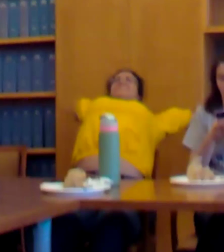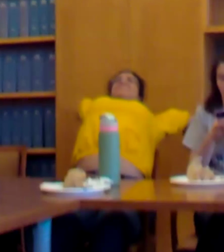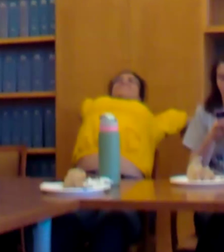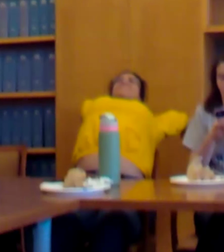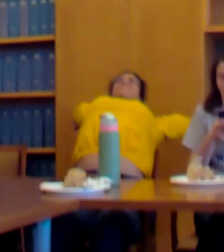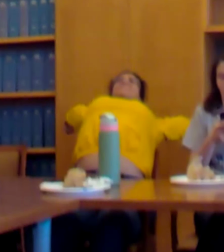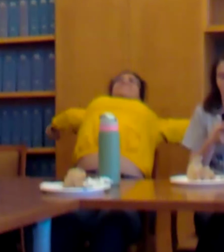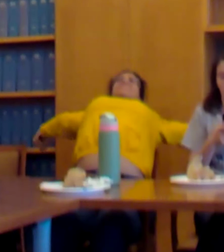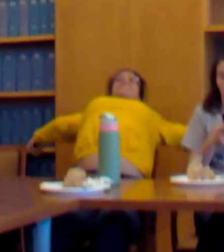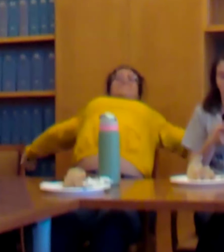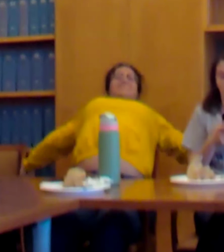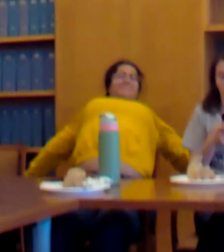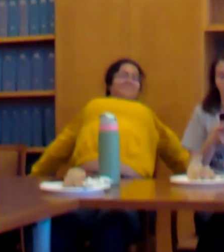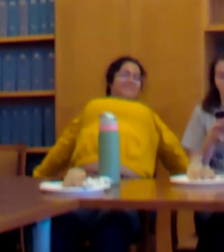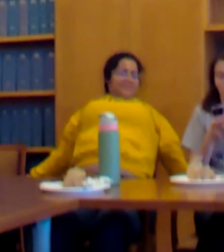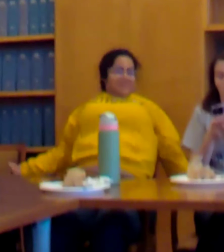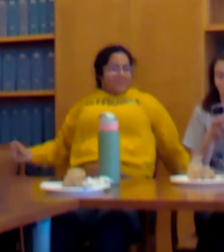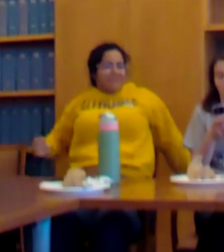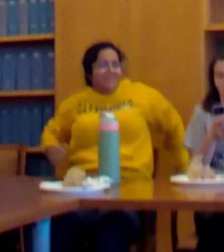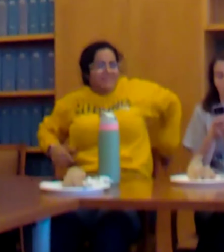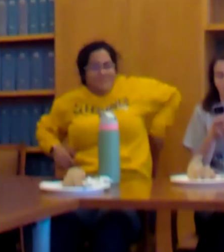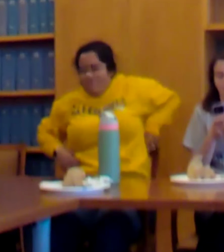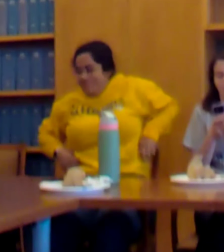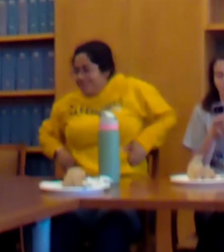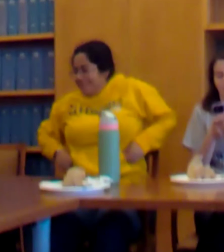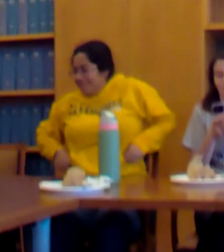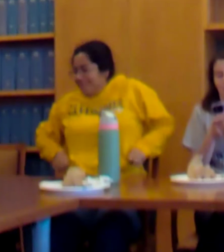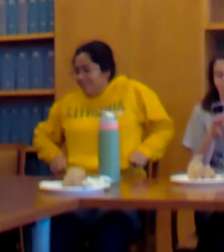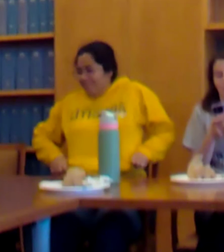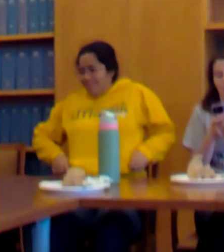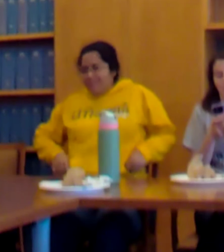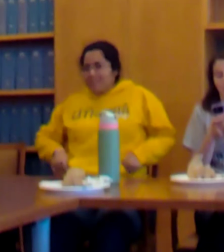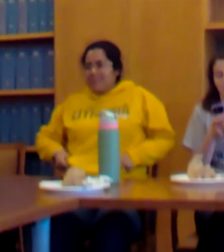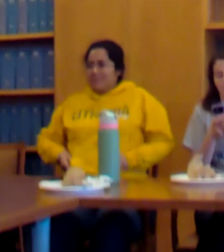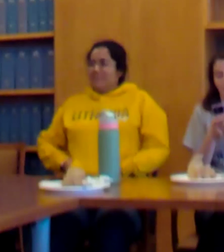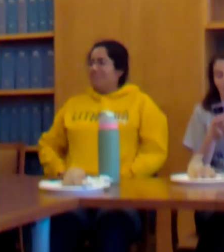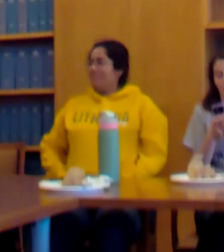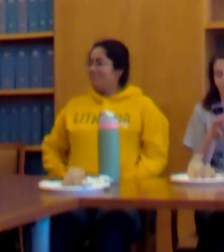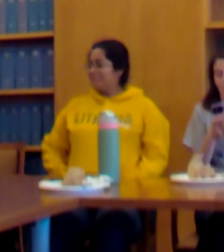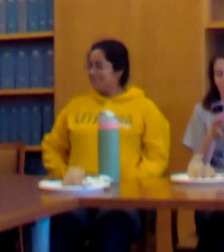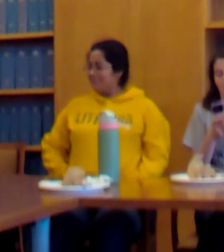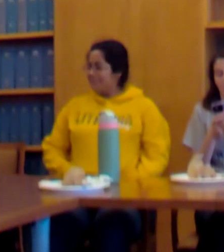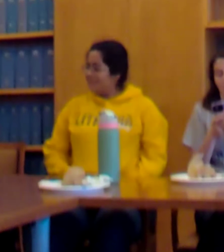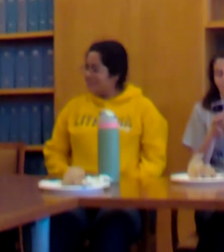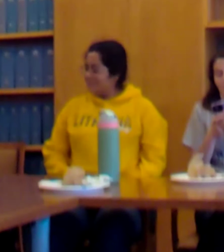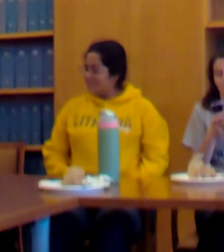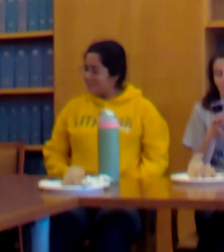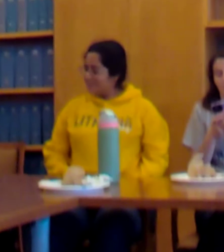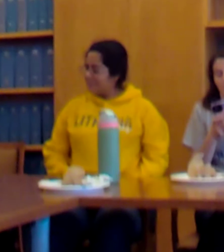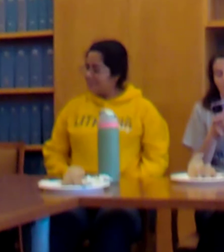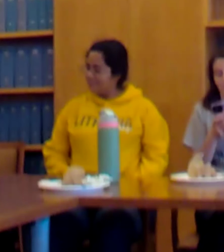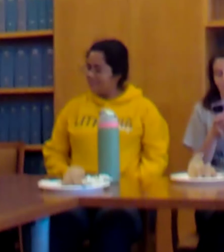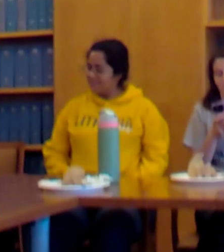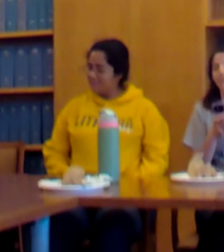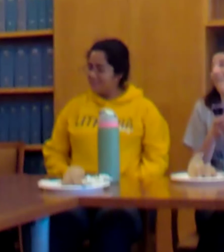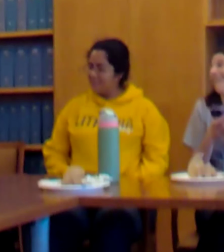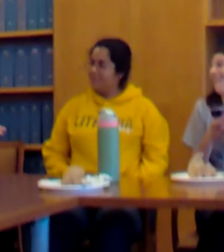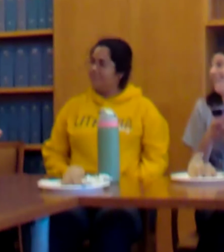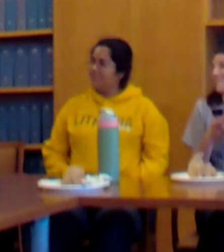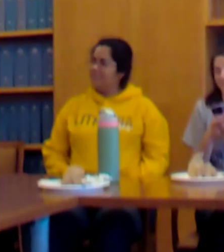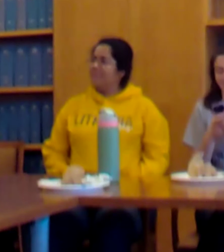BERD, Biostatistics, Epidemiology and Research and Design. So like you can go in with your animal model and they'll be like, yeah, that's legit, or